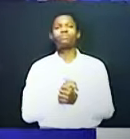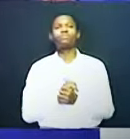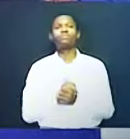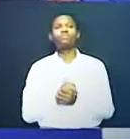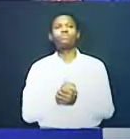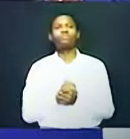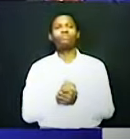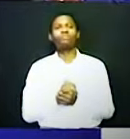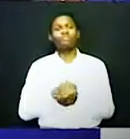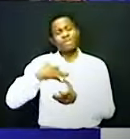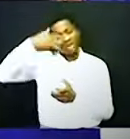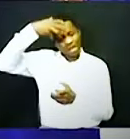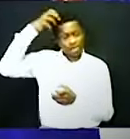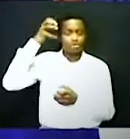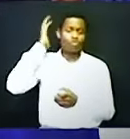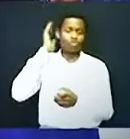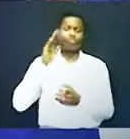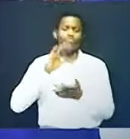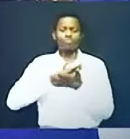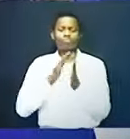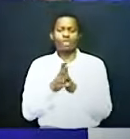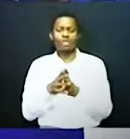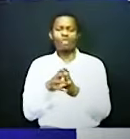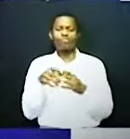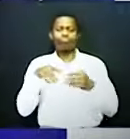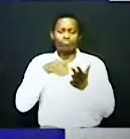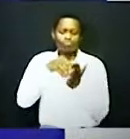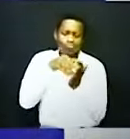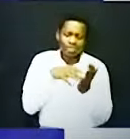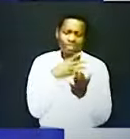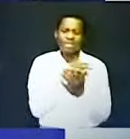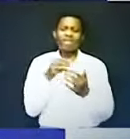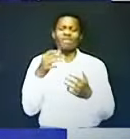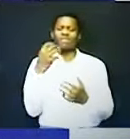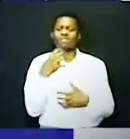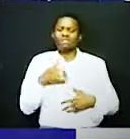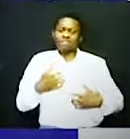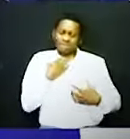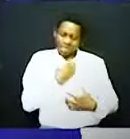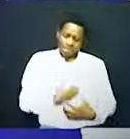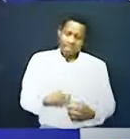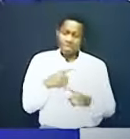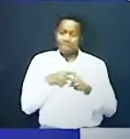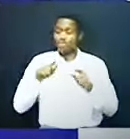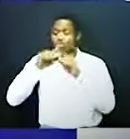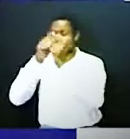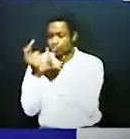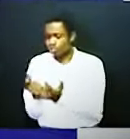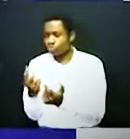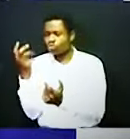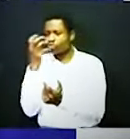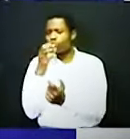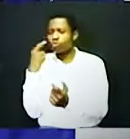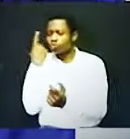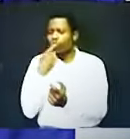The lions may grow weak and hungry, but those who seek the Lord lack no good